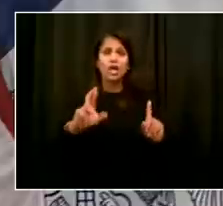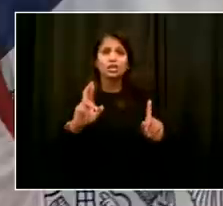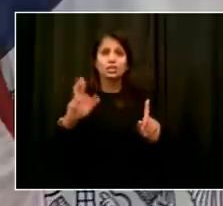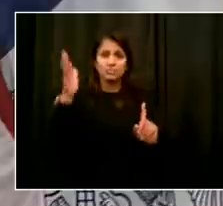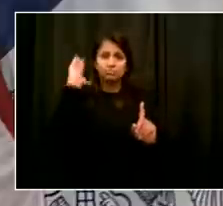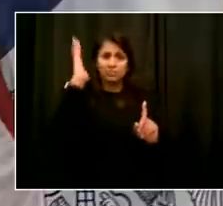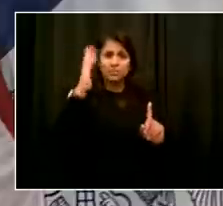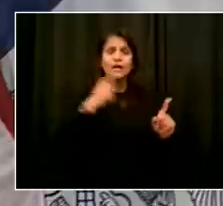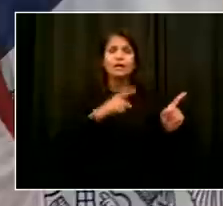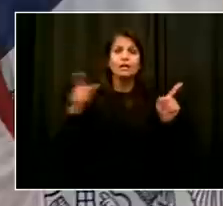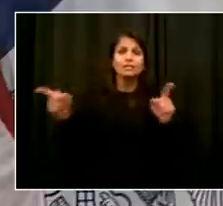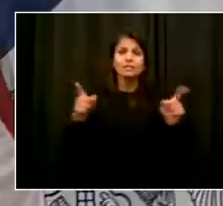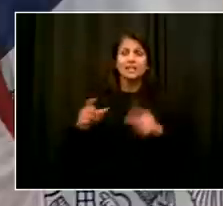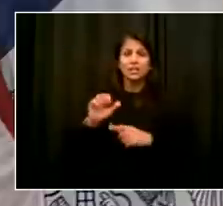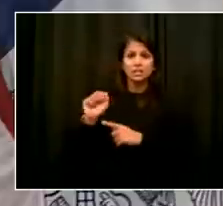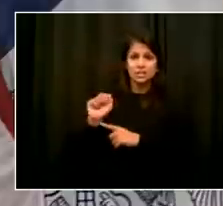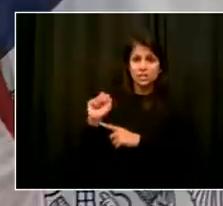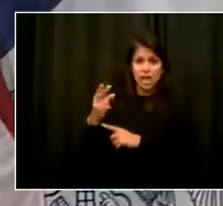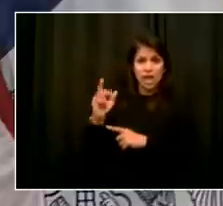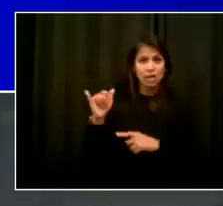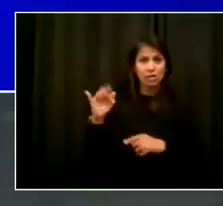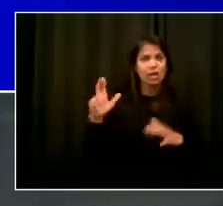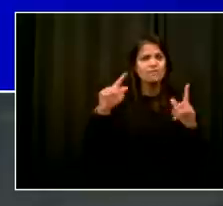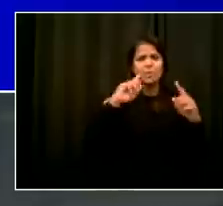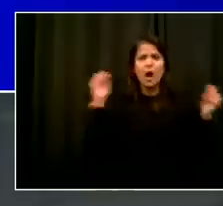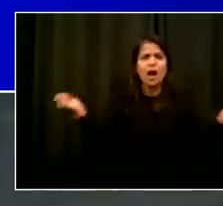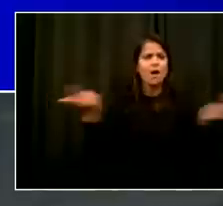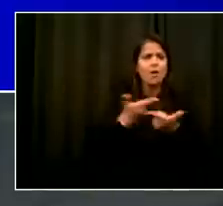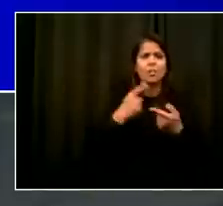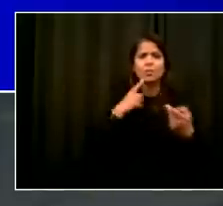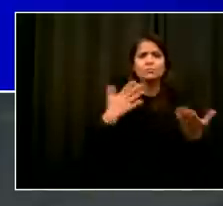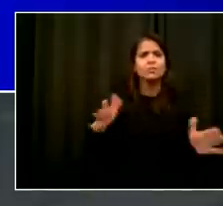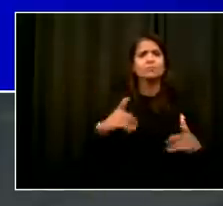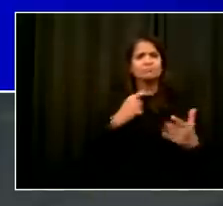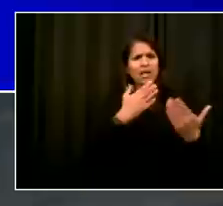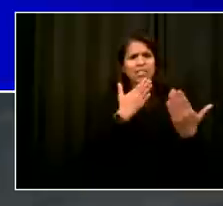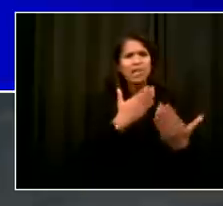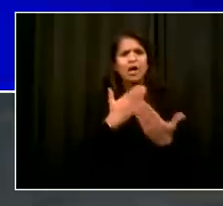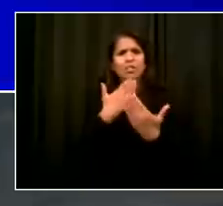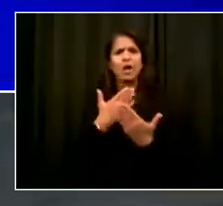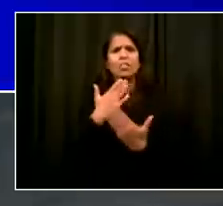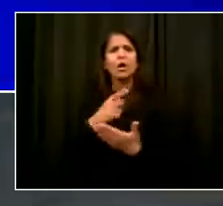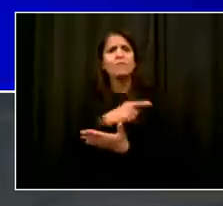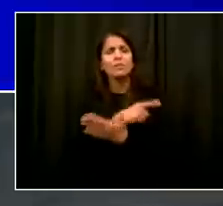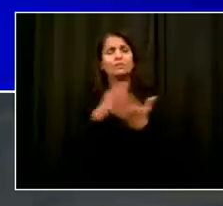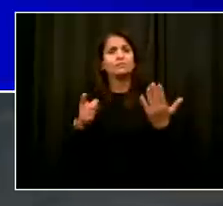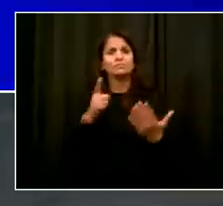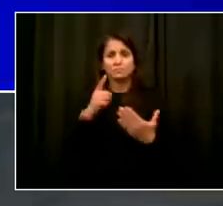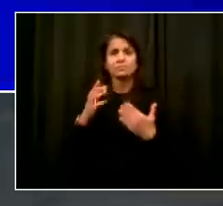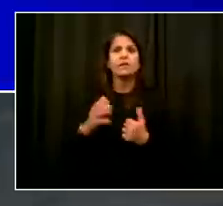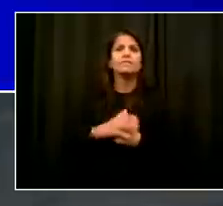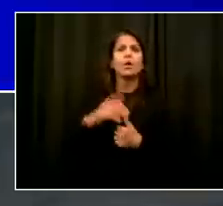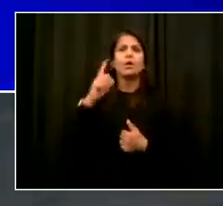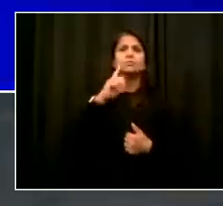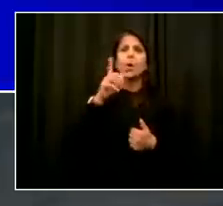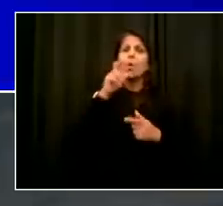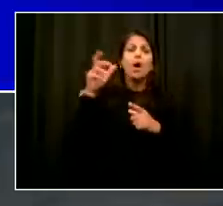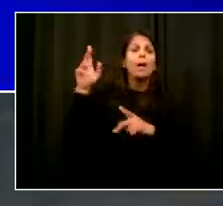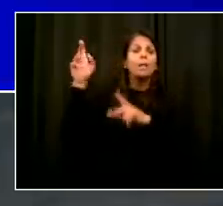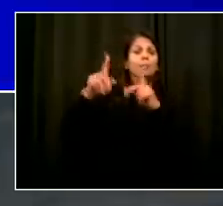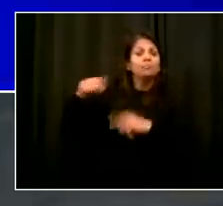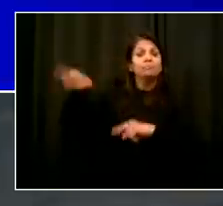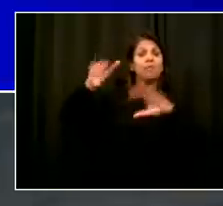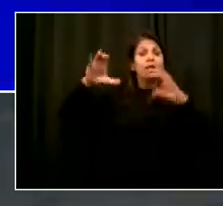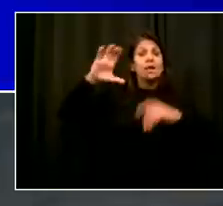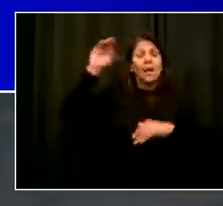the folks who are donating the prizes, the companies and the folks who are really stepping up to make it something so appealing for New Yorkers to